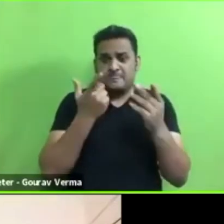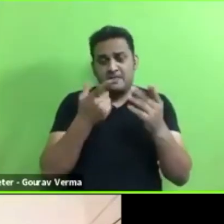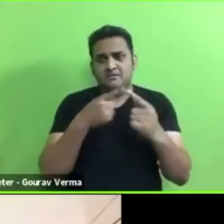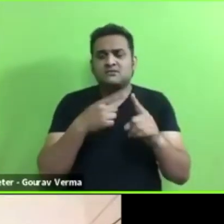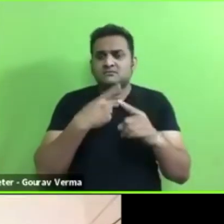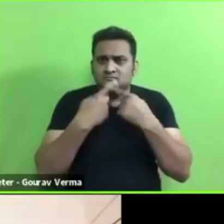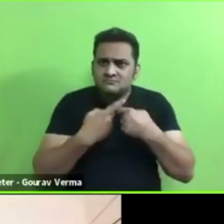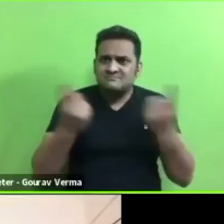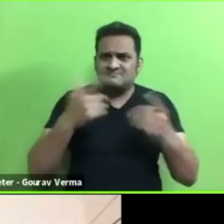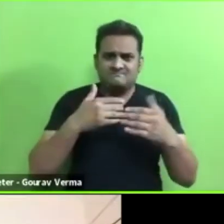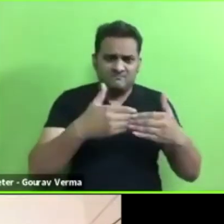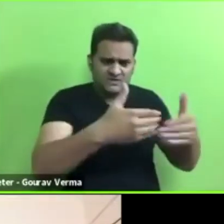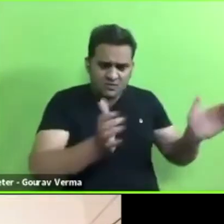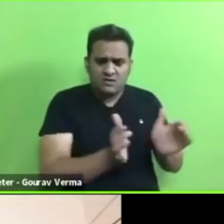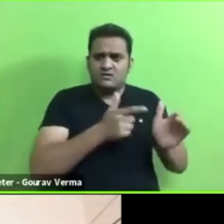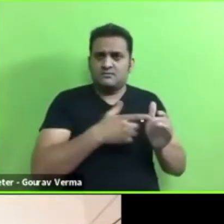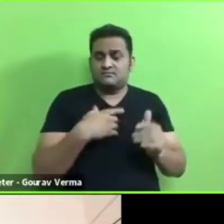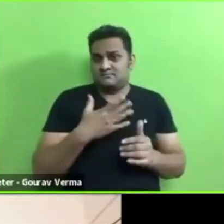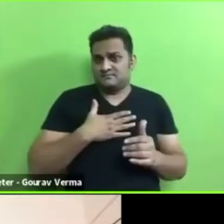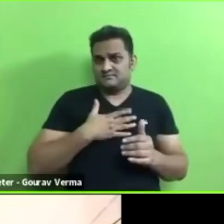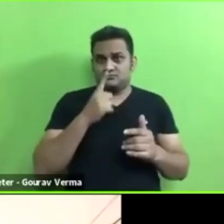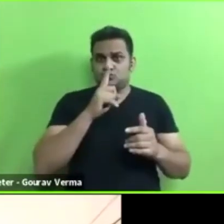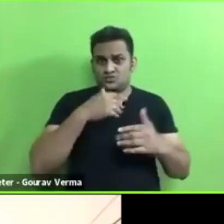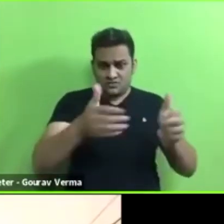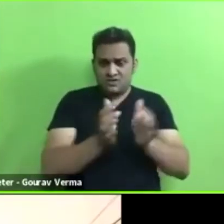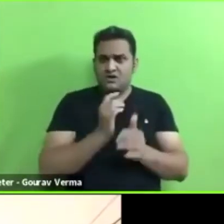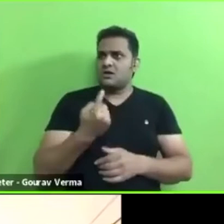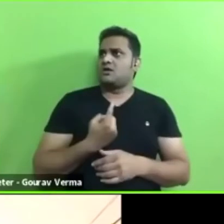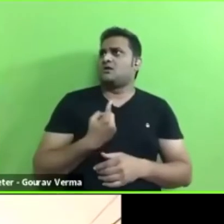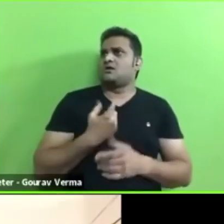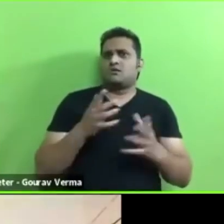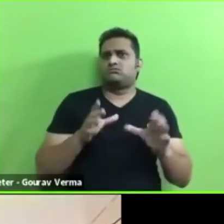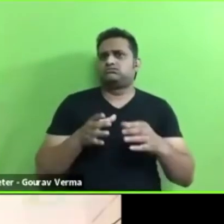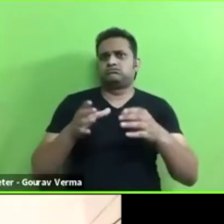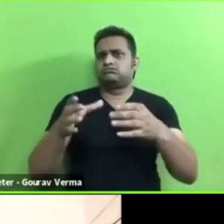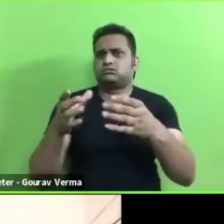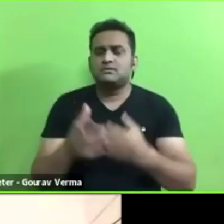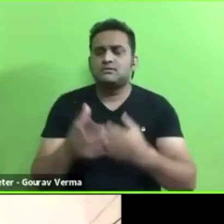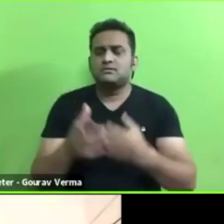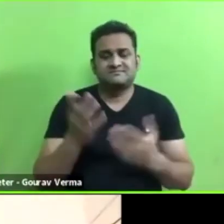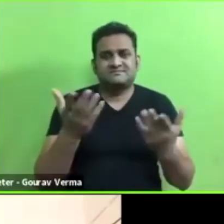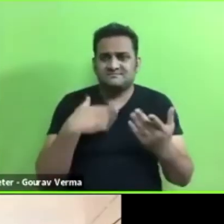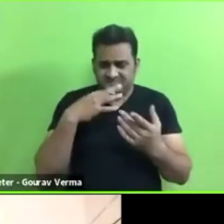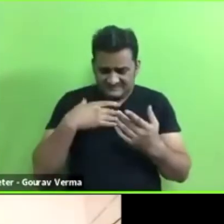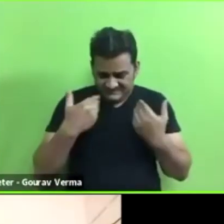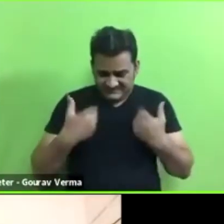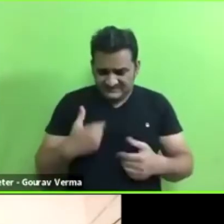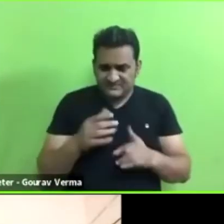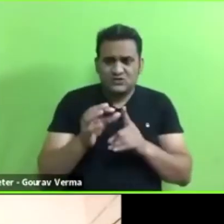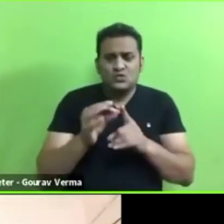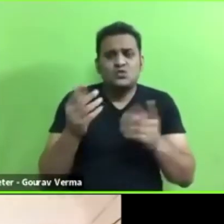a community, and I'm only a pawn in the community. That's interesting. So what I'm actually doing is I'm